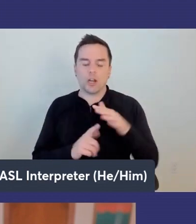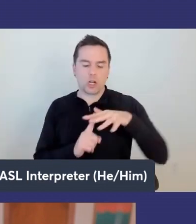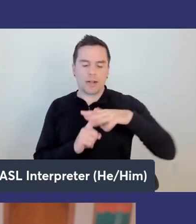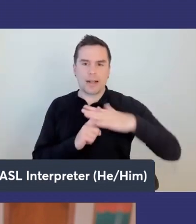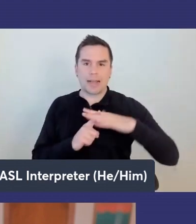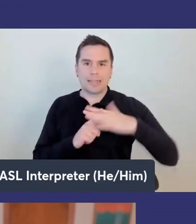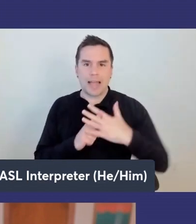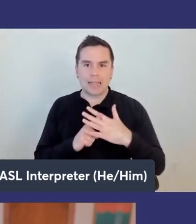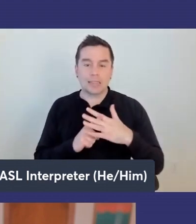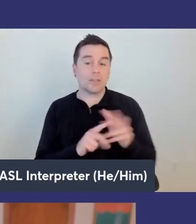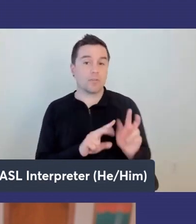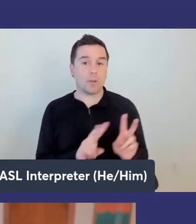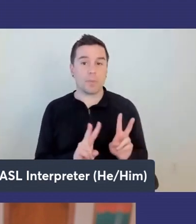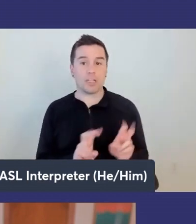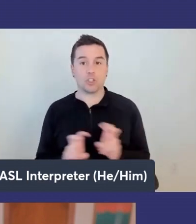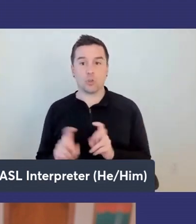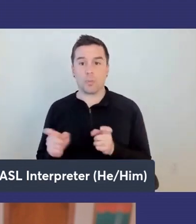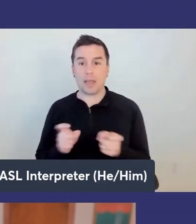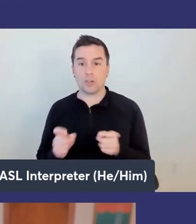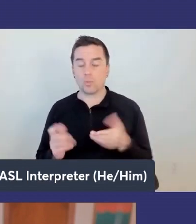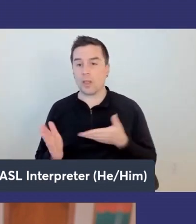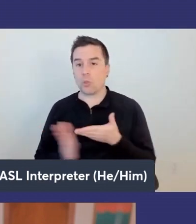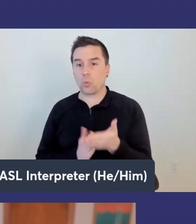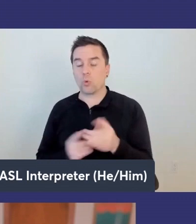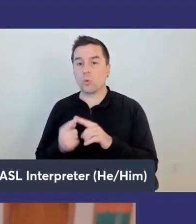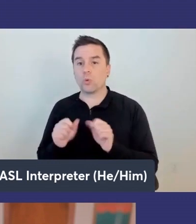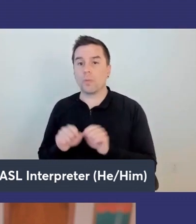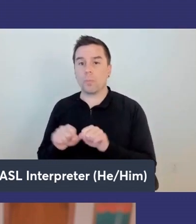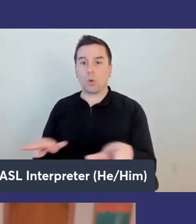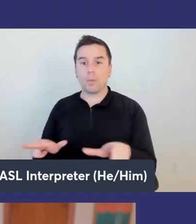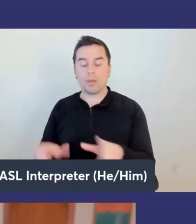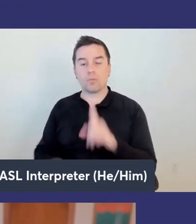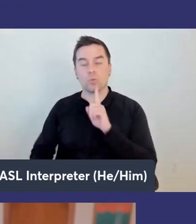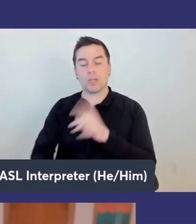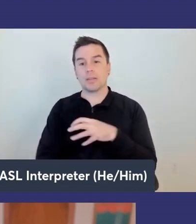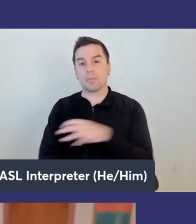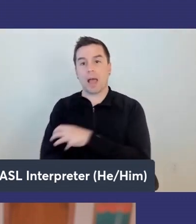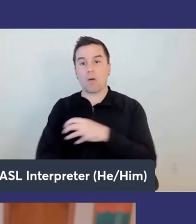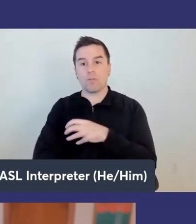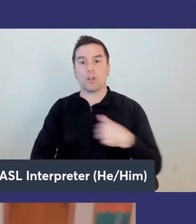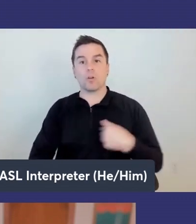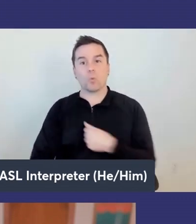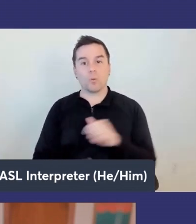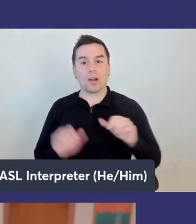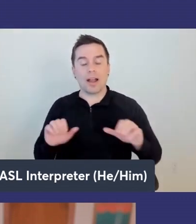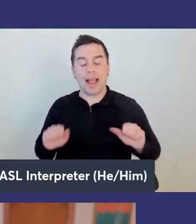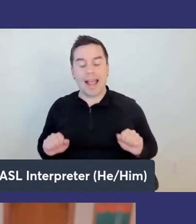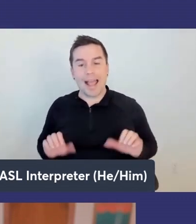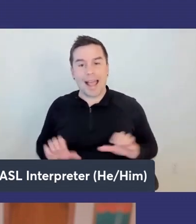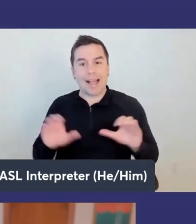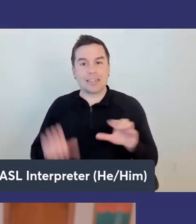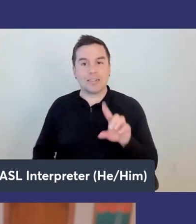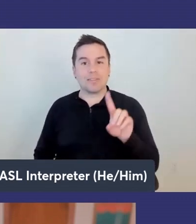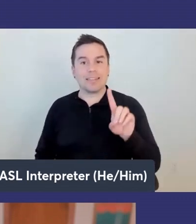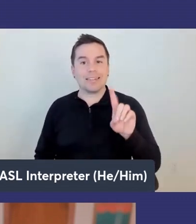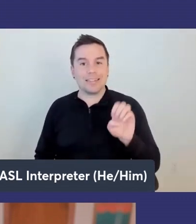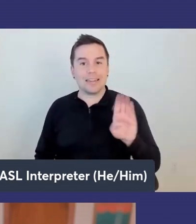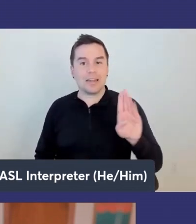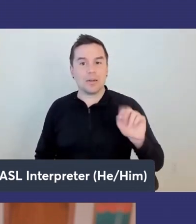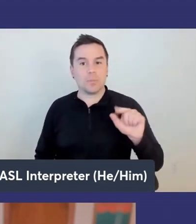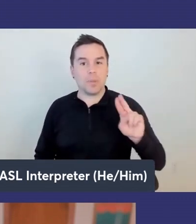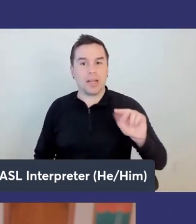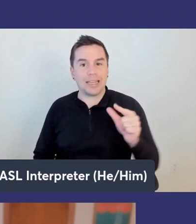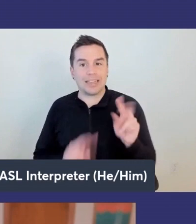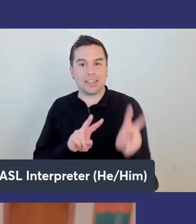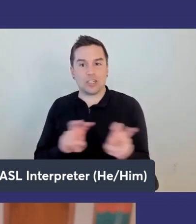through the deployment was pretty powerful. And we were actually debugging problems ourselves, right? It's like, hey, I'm having trouble with this. Let me invite Kyle. Kyle jumps in. He